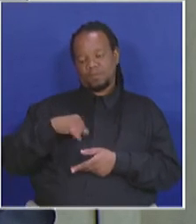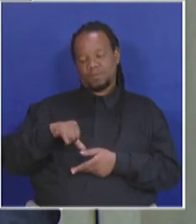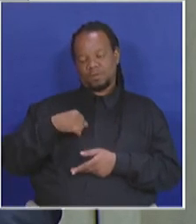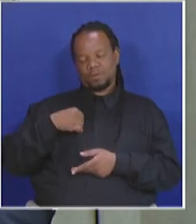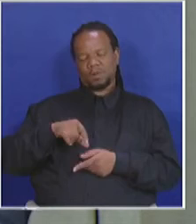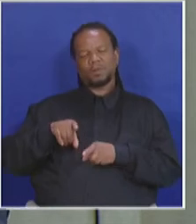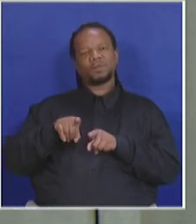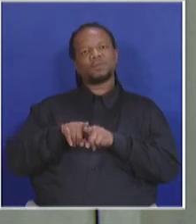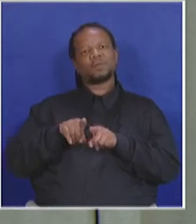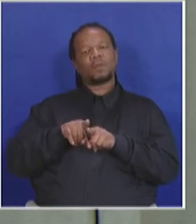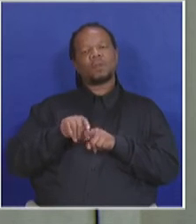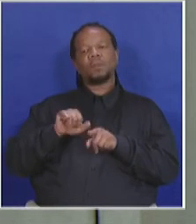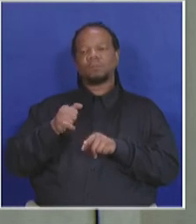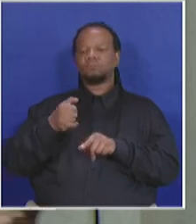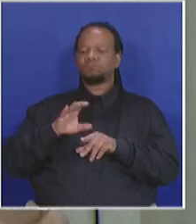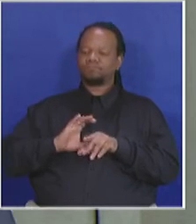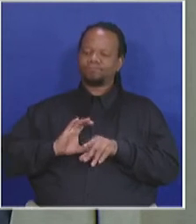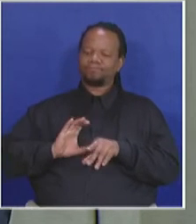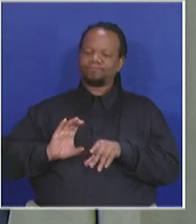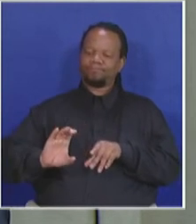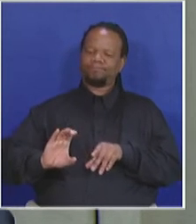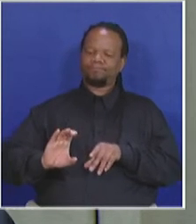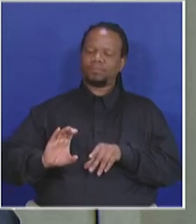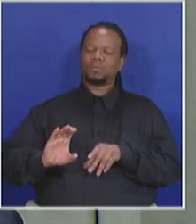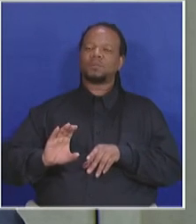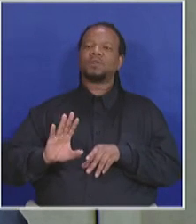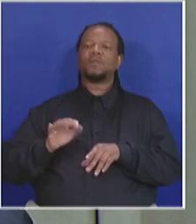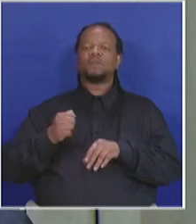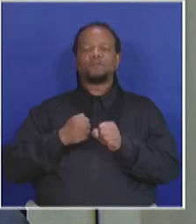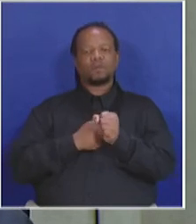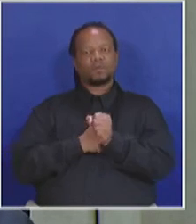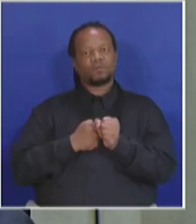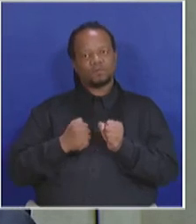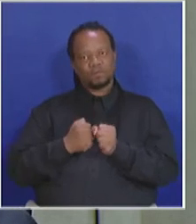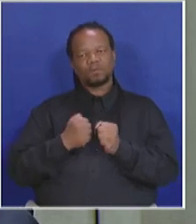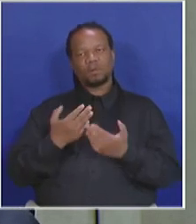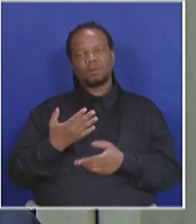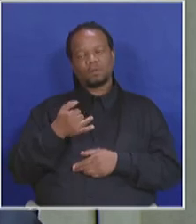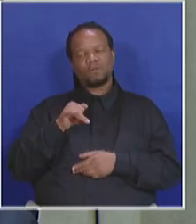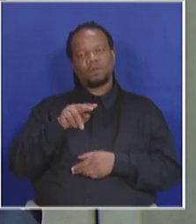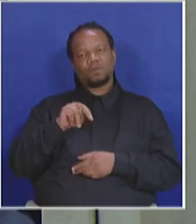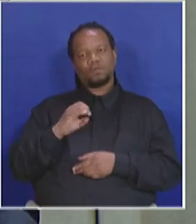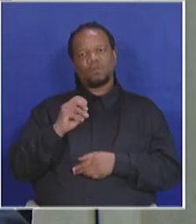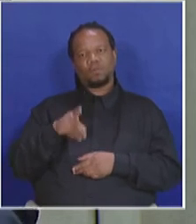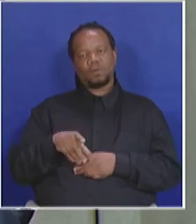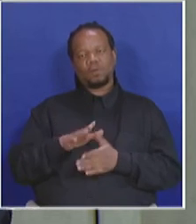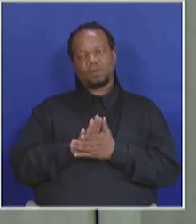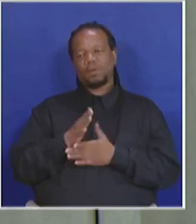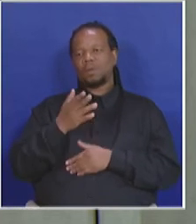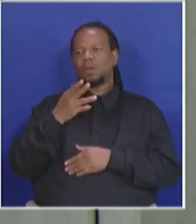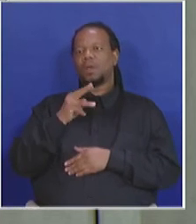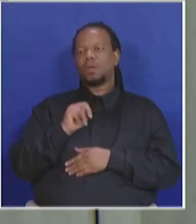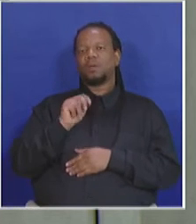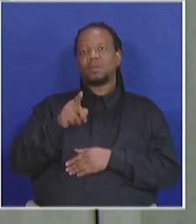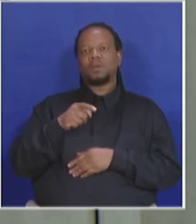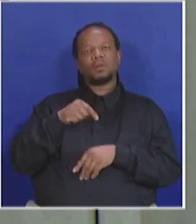resources into infrastructure. This is the role that the NCOP can master the most. The National Development Plan sets an